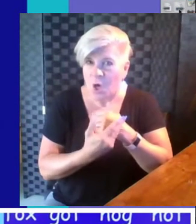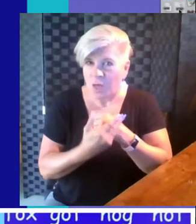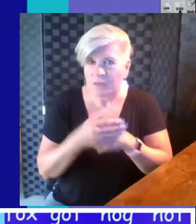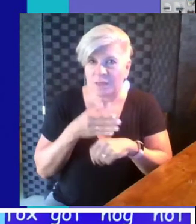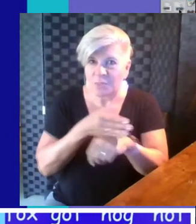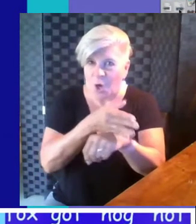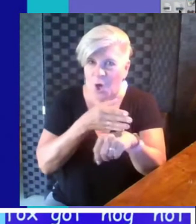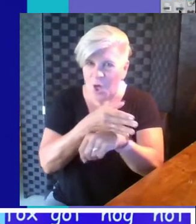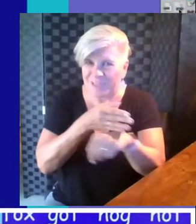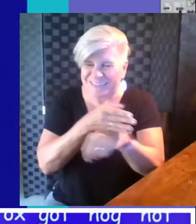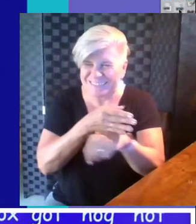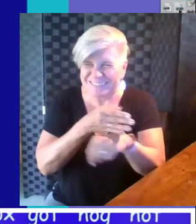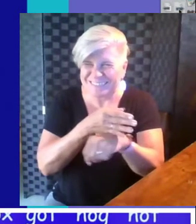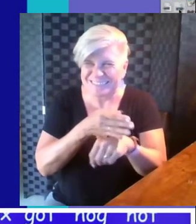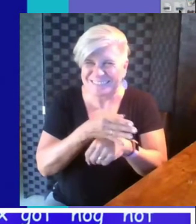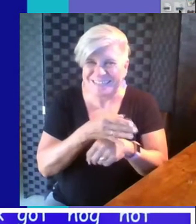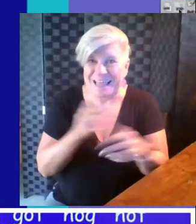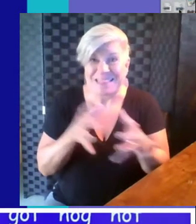log,